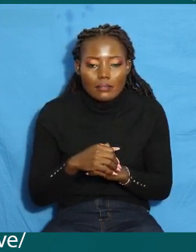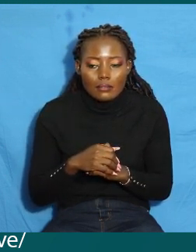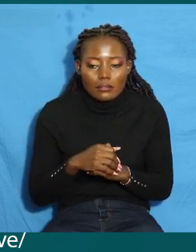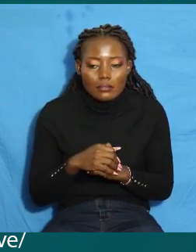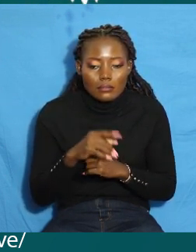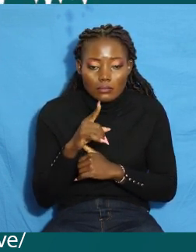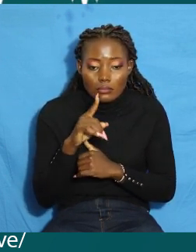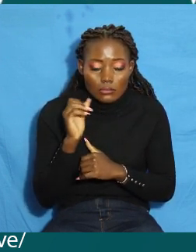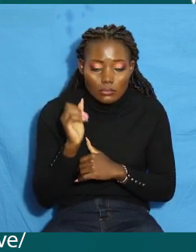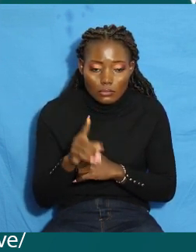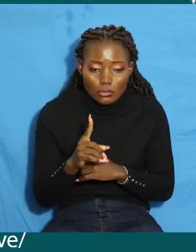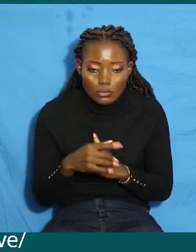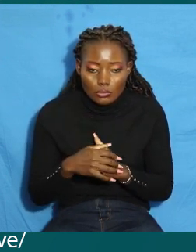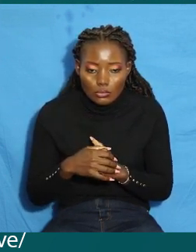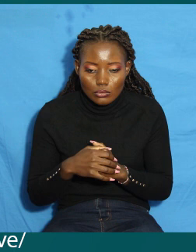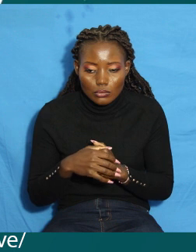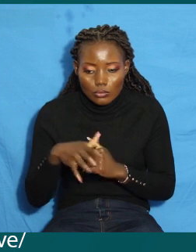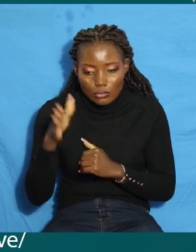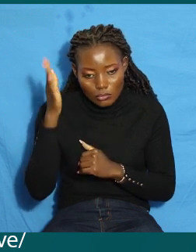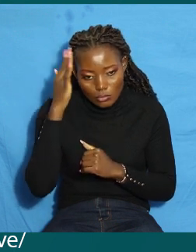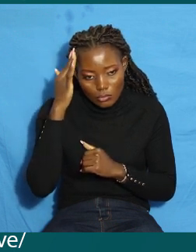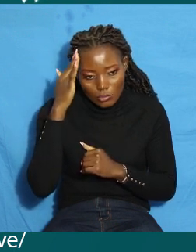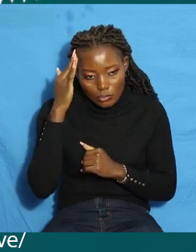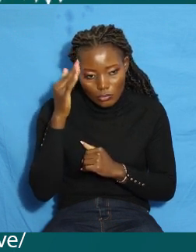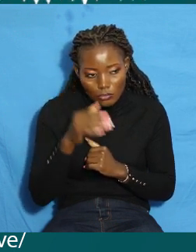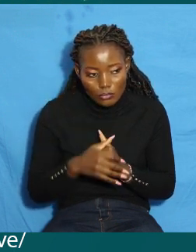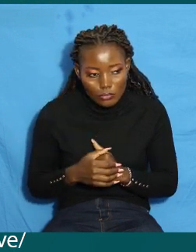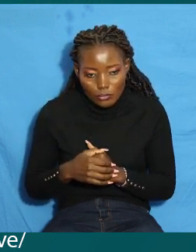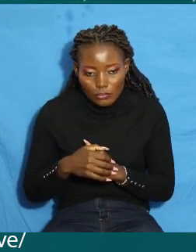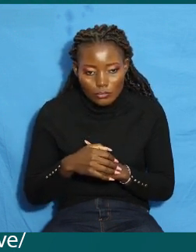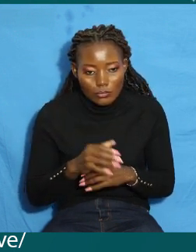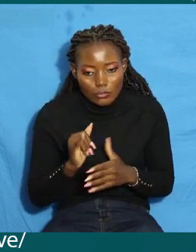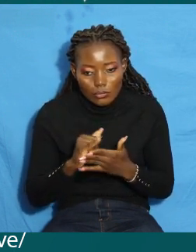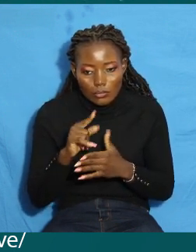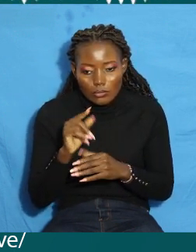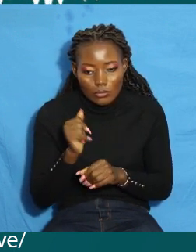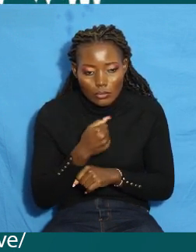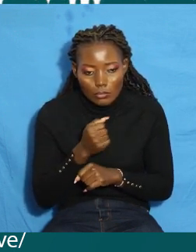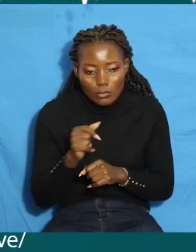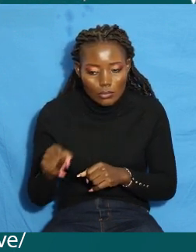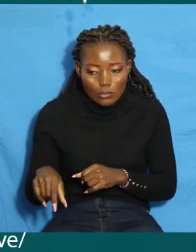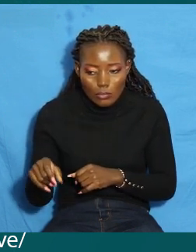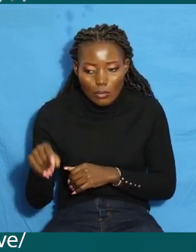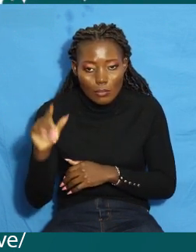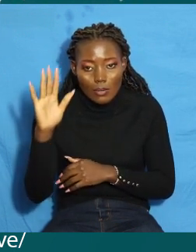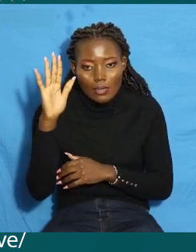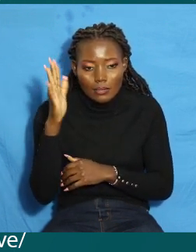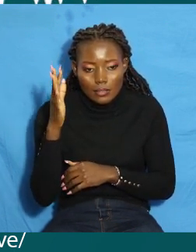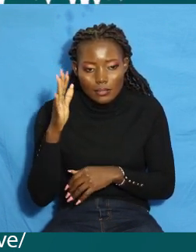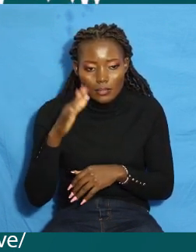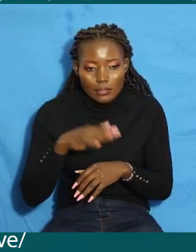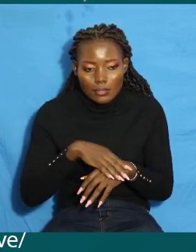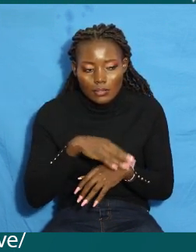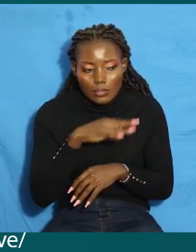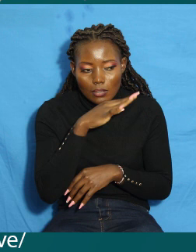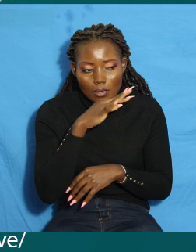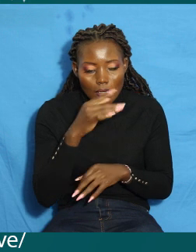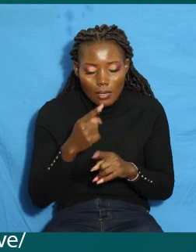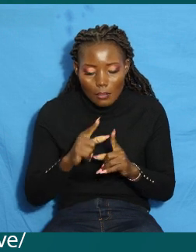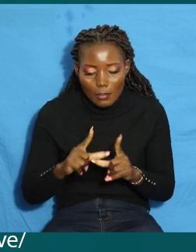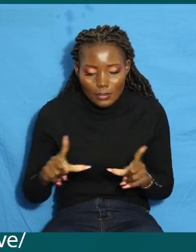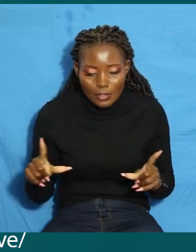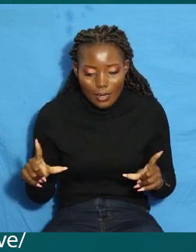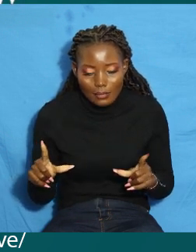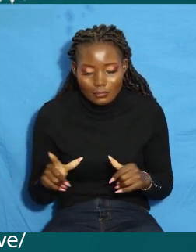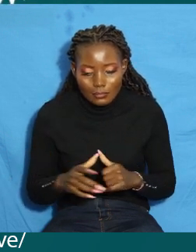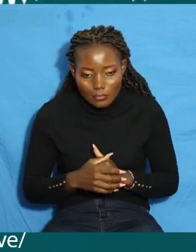you need to realize, or you already realize, that you cannot plant a tree on air, but on land.